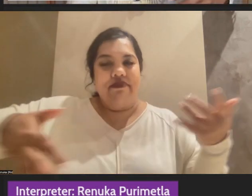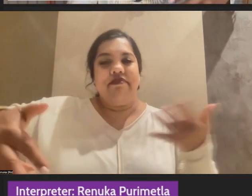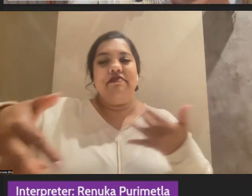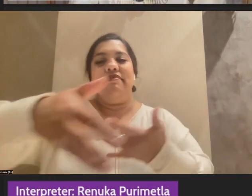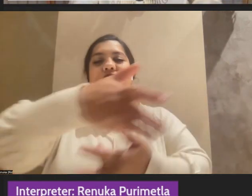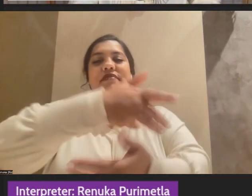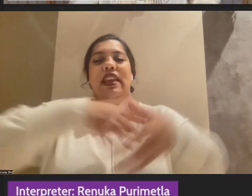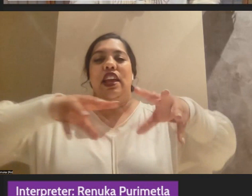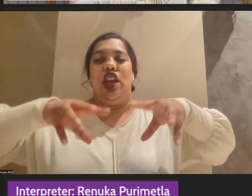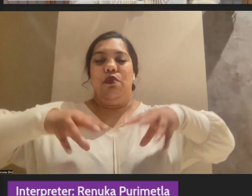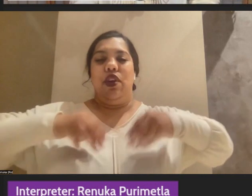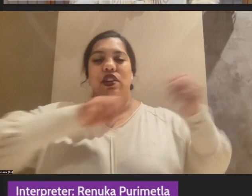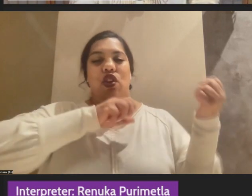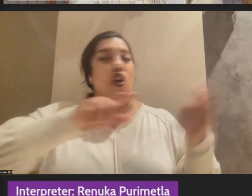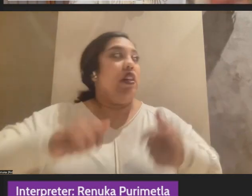all life.